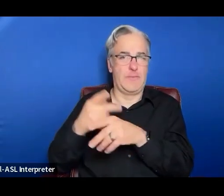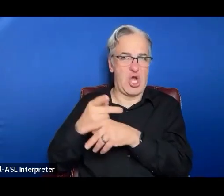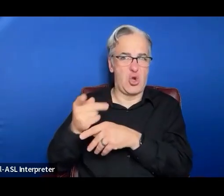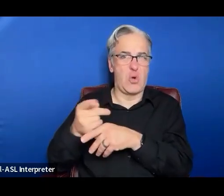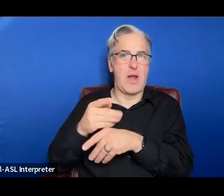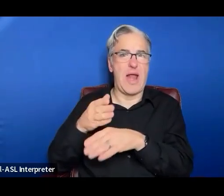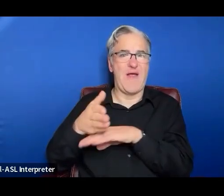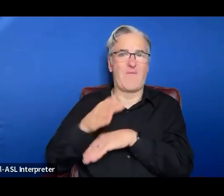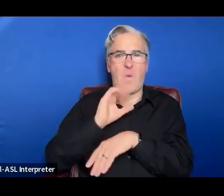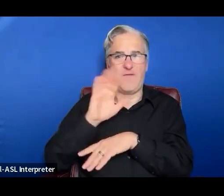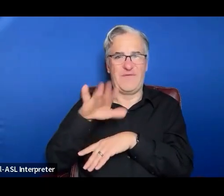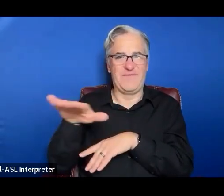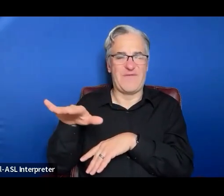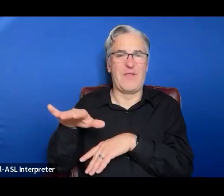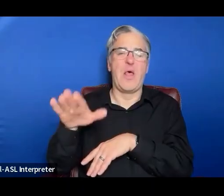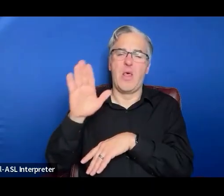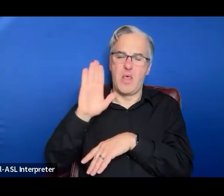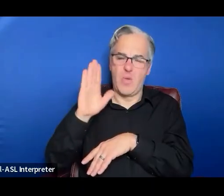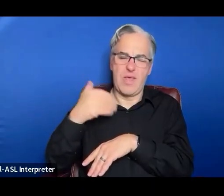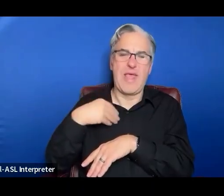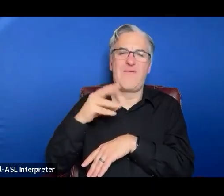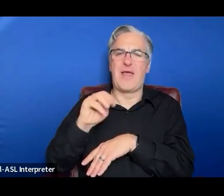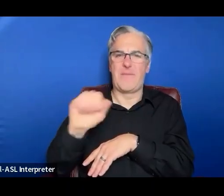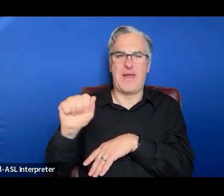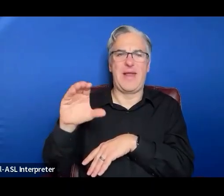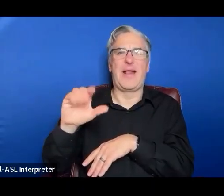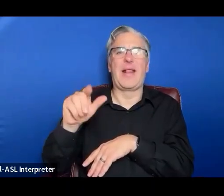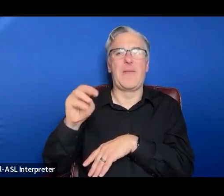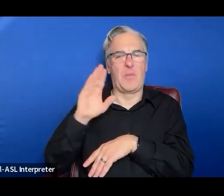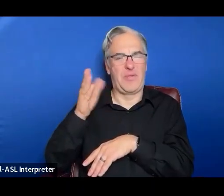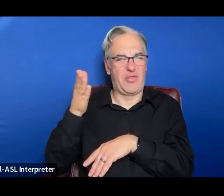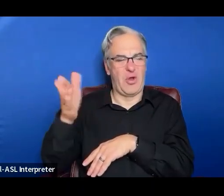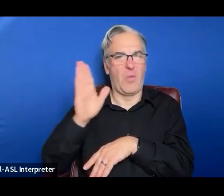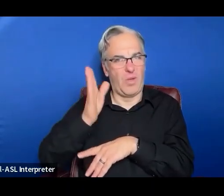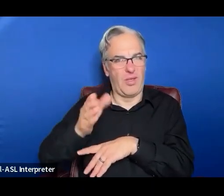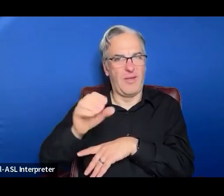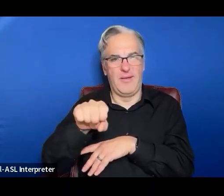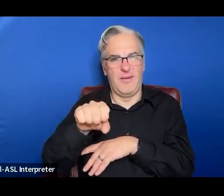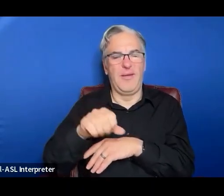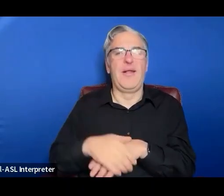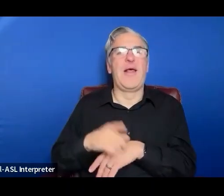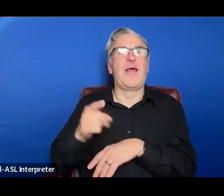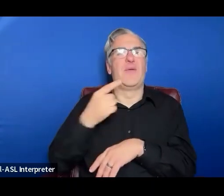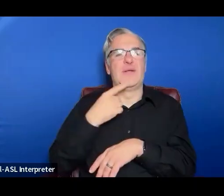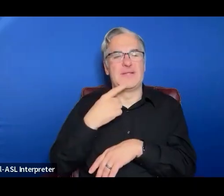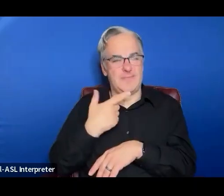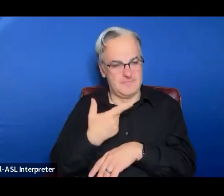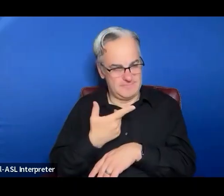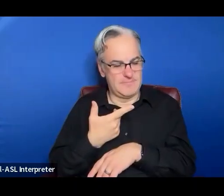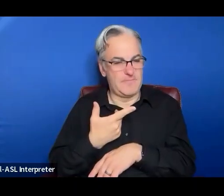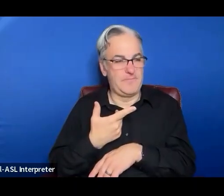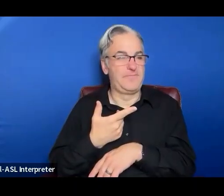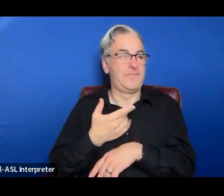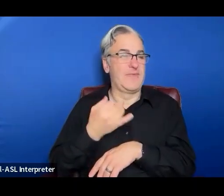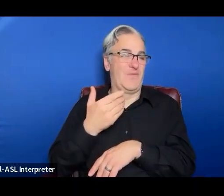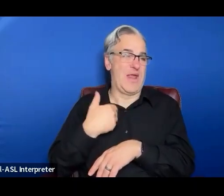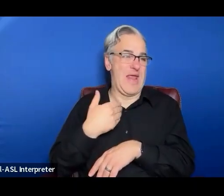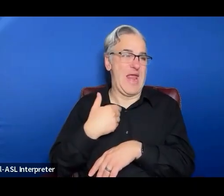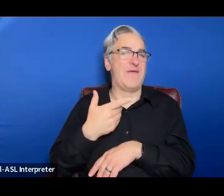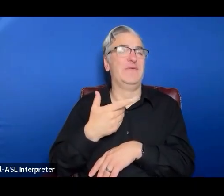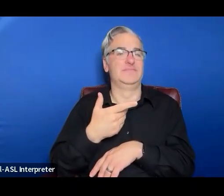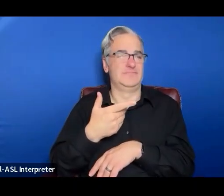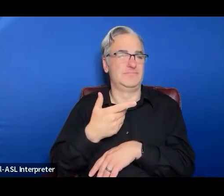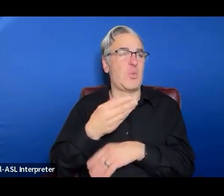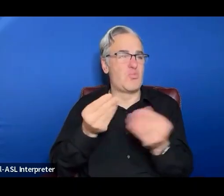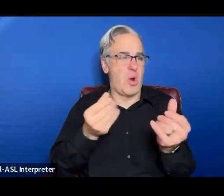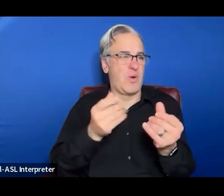of 55, there's going to be a medical assistance claim. And they're going to say, well, if there's real estate, we're going to put a lien